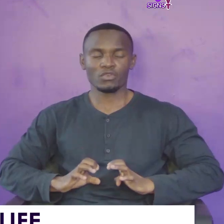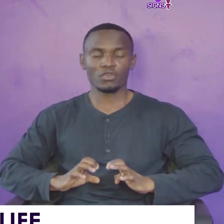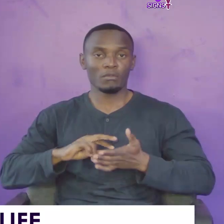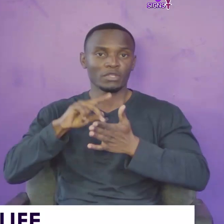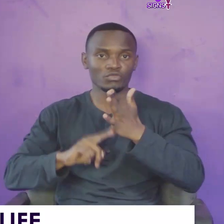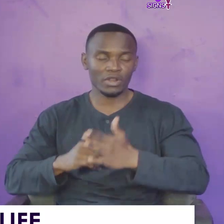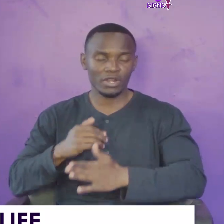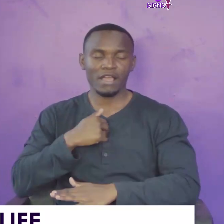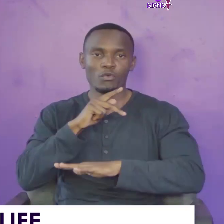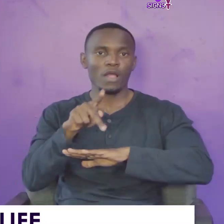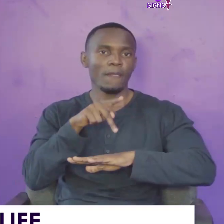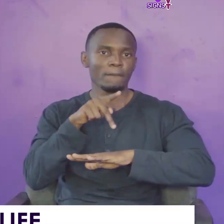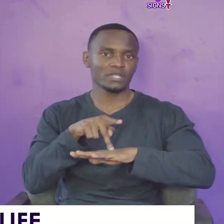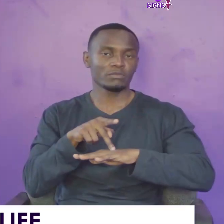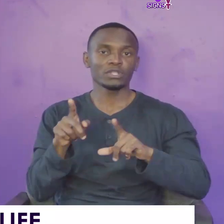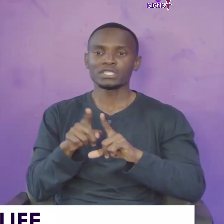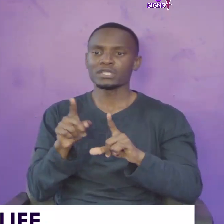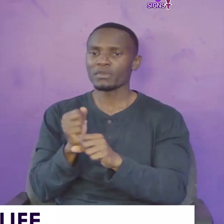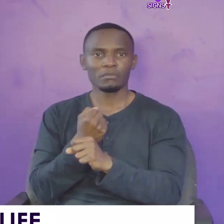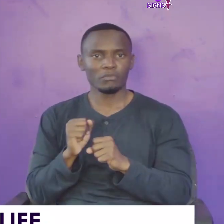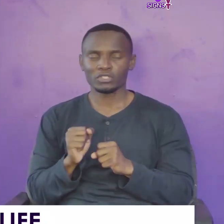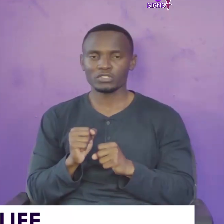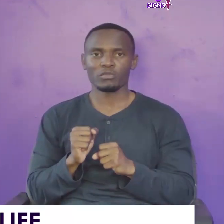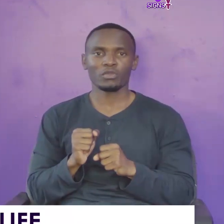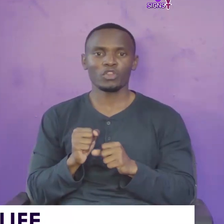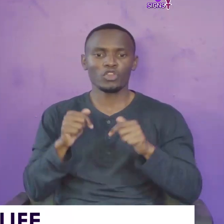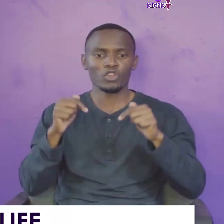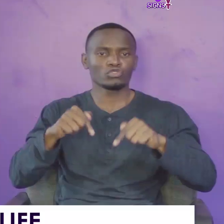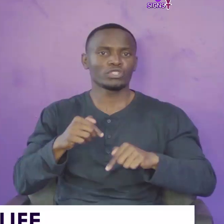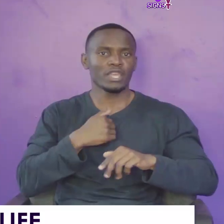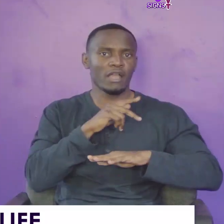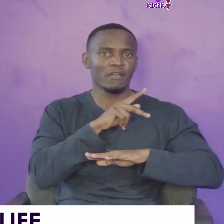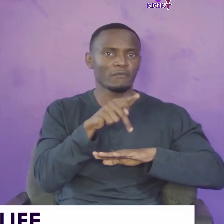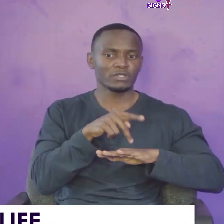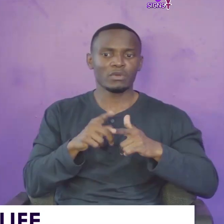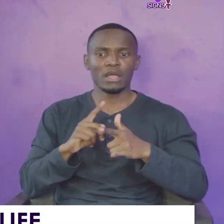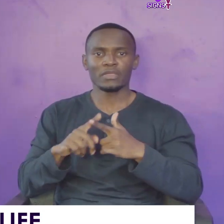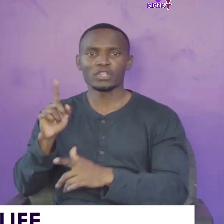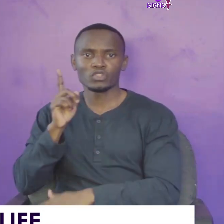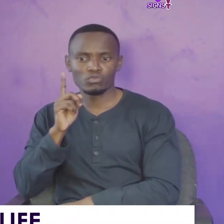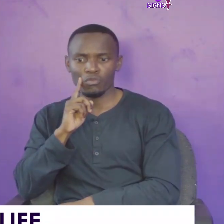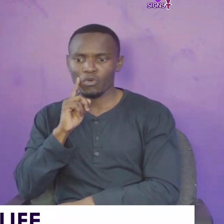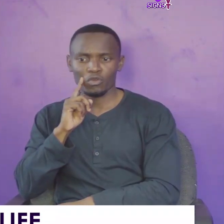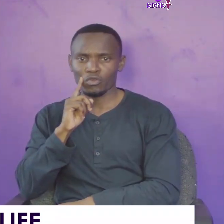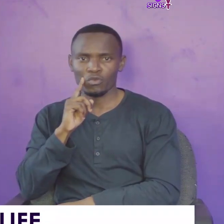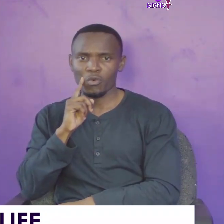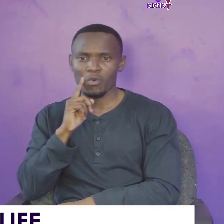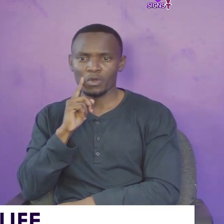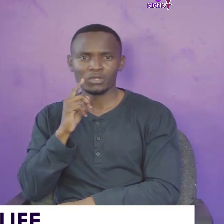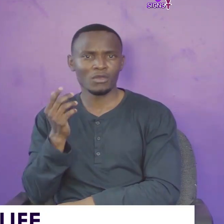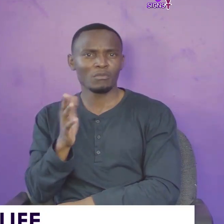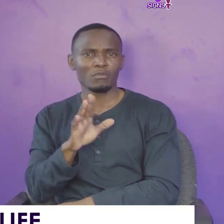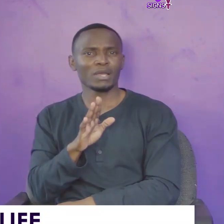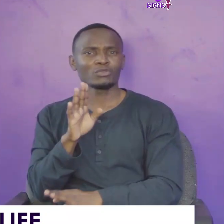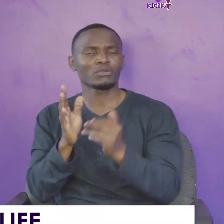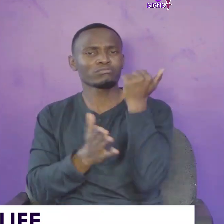And you cannot be guided by moral principles today, and tomorrow you're going back to immoral principles. Right. So it requires and